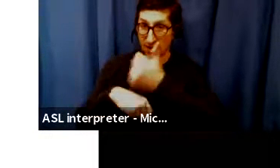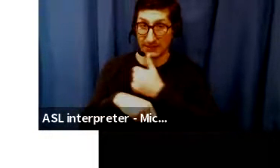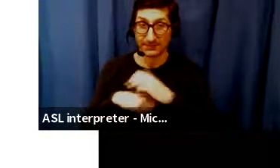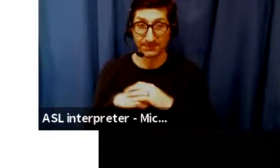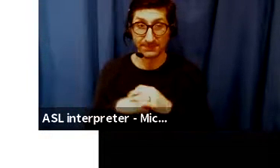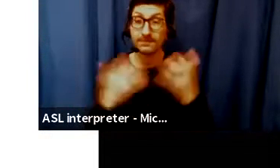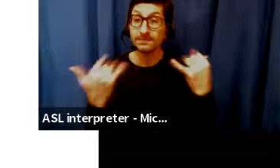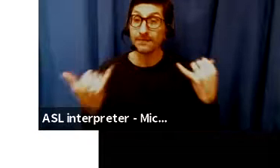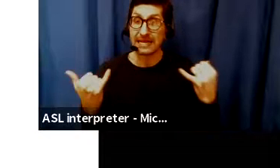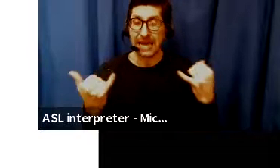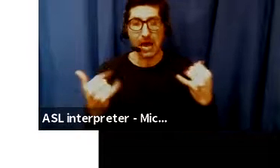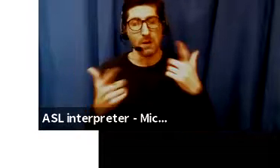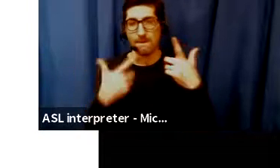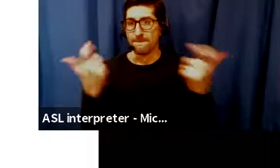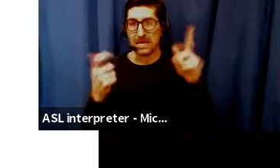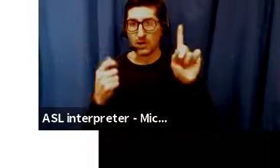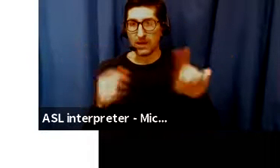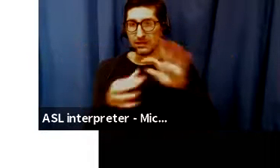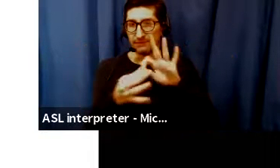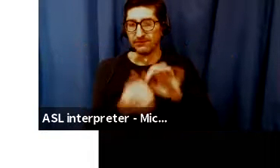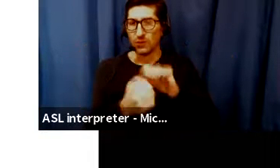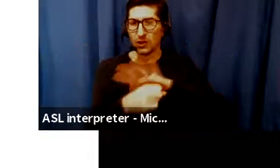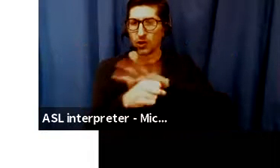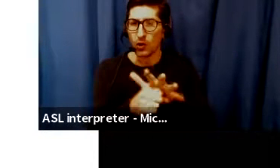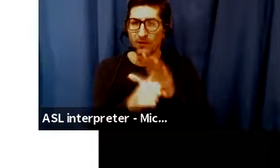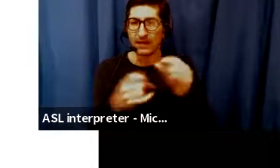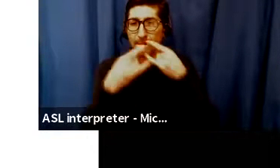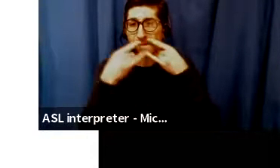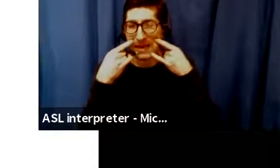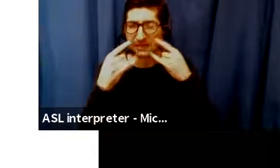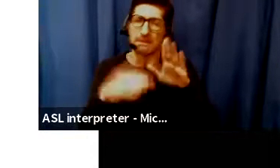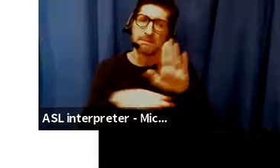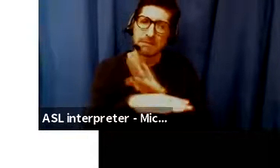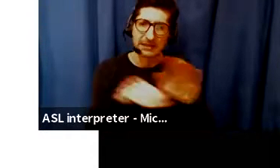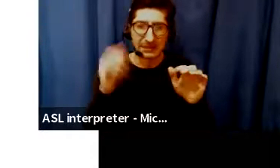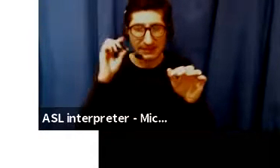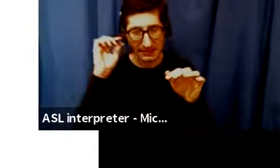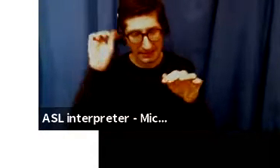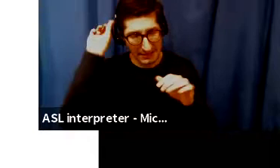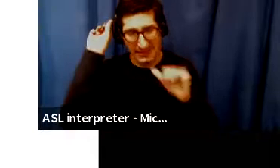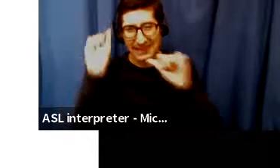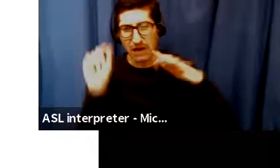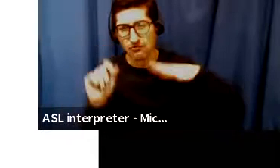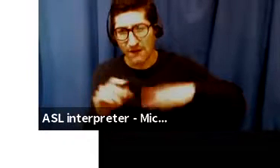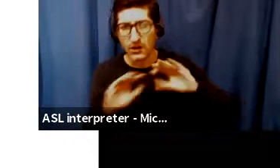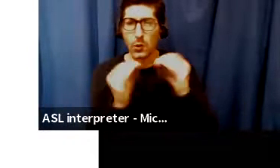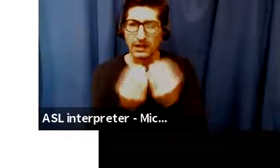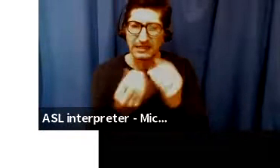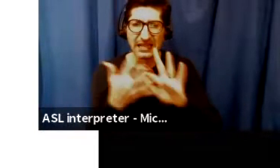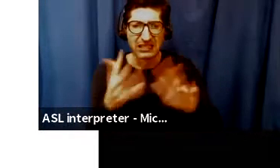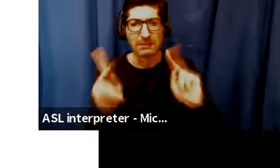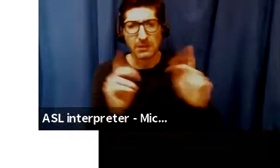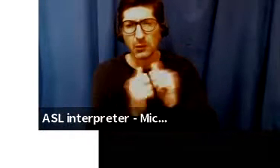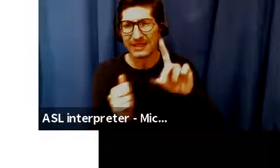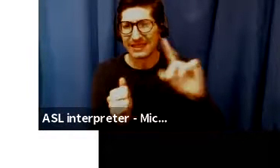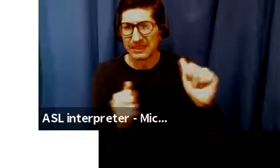many questions, both from businesses and nonprofit organizations and state and local governments, and also from people with